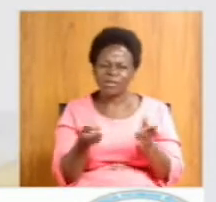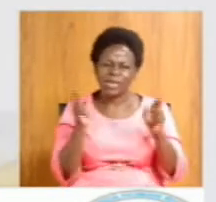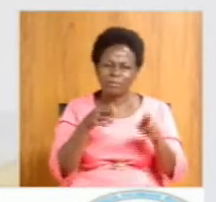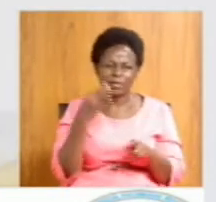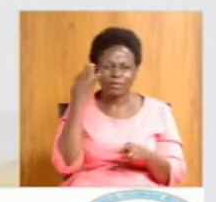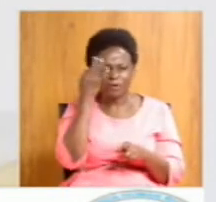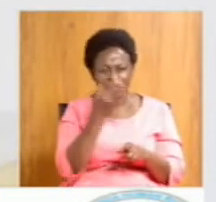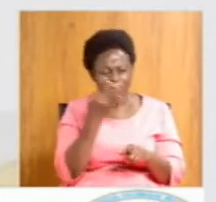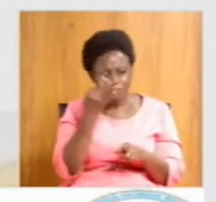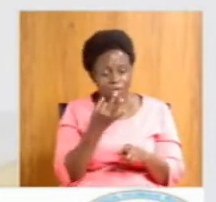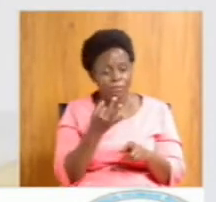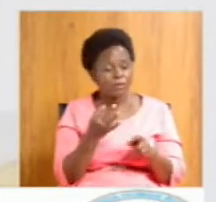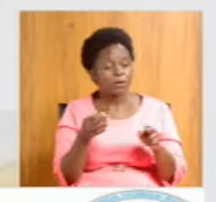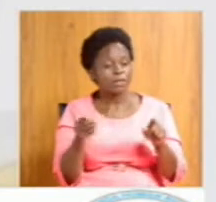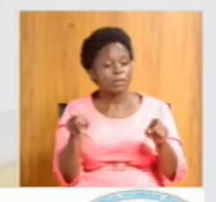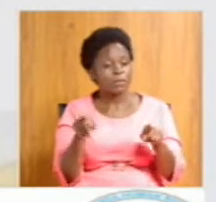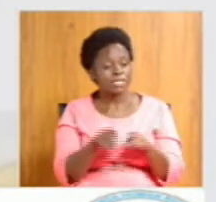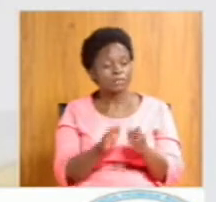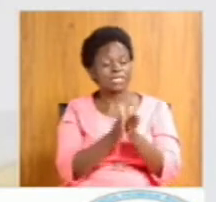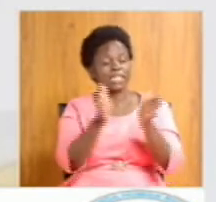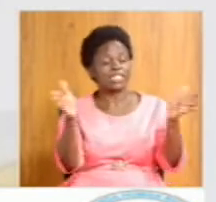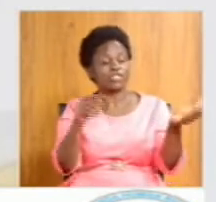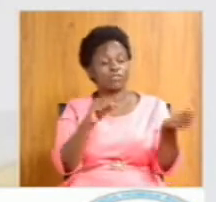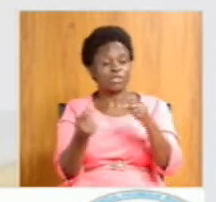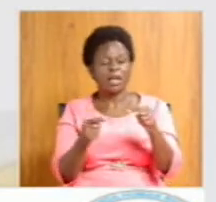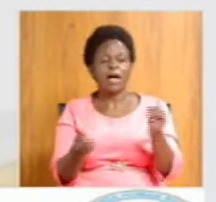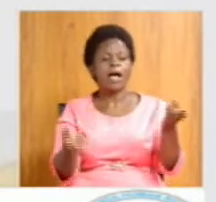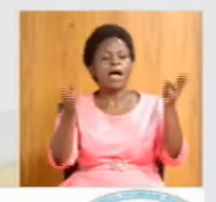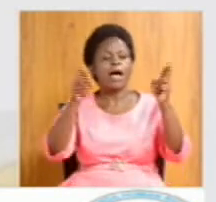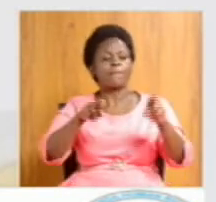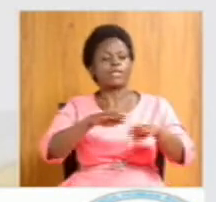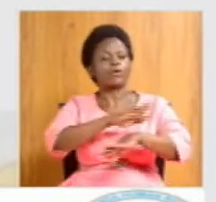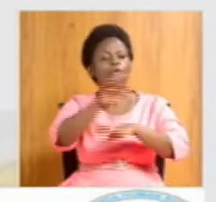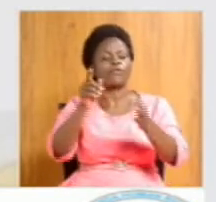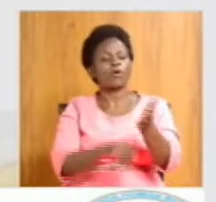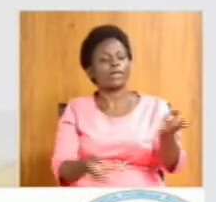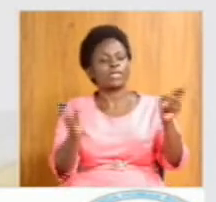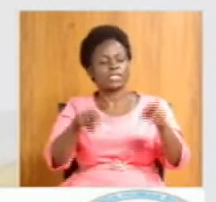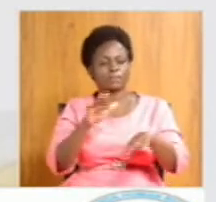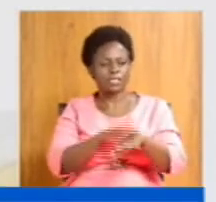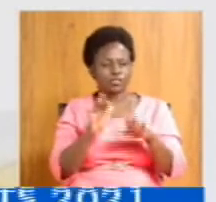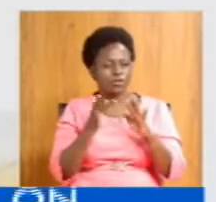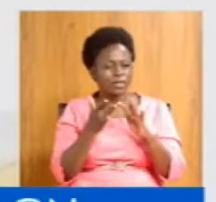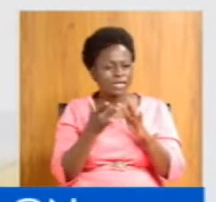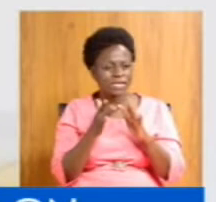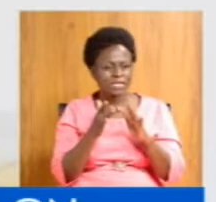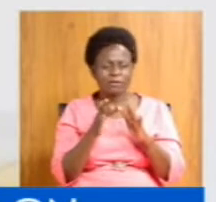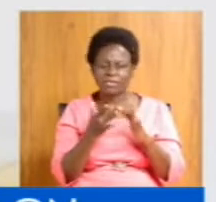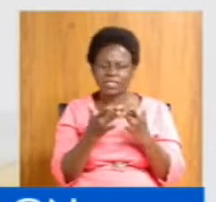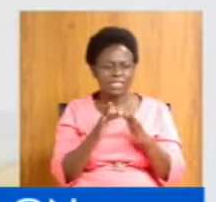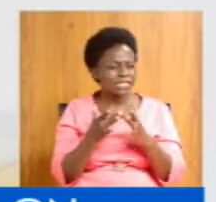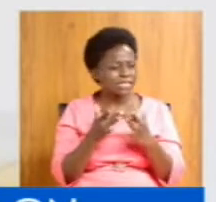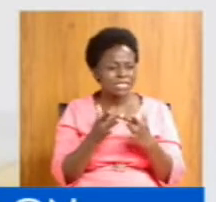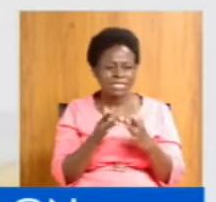Facebook. Content moderation is a general discussion happening all over what takes place on the internet because the internet